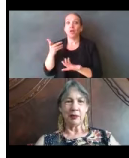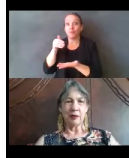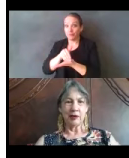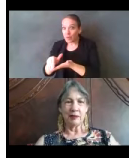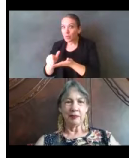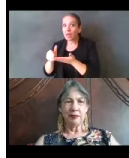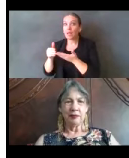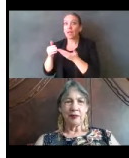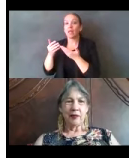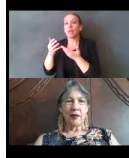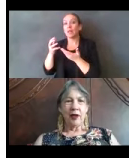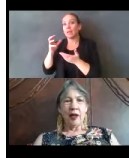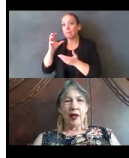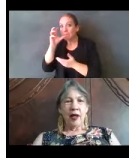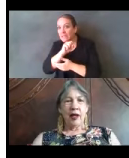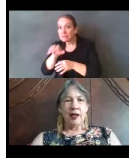missing appointments.